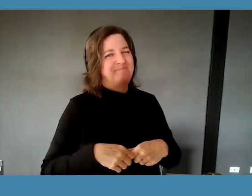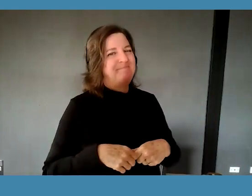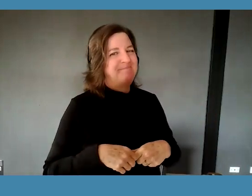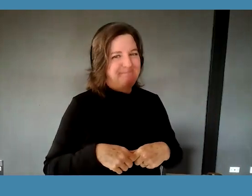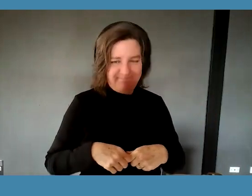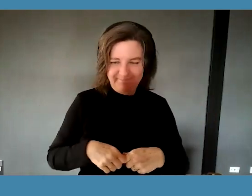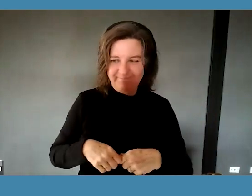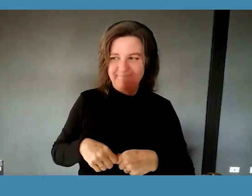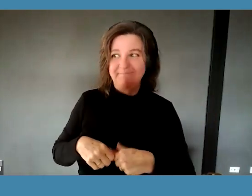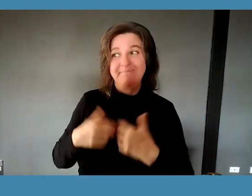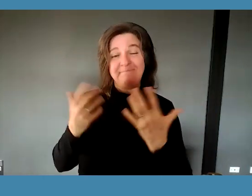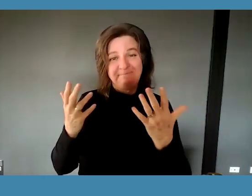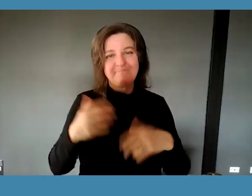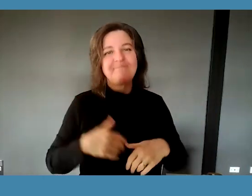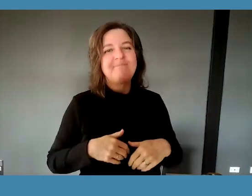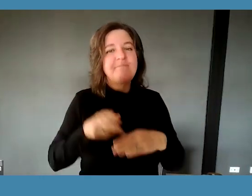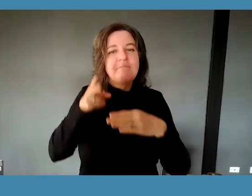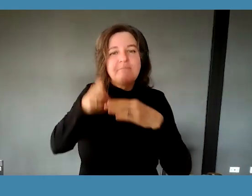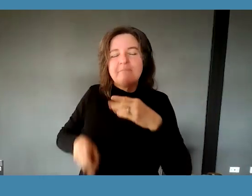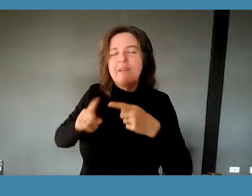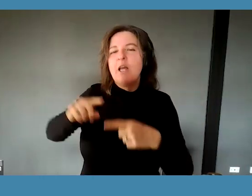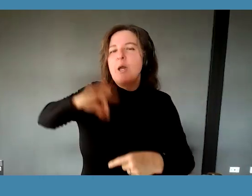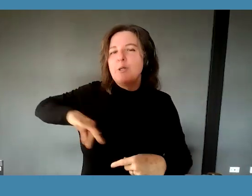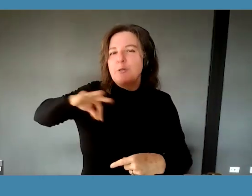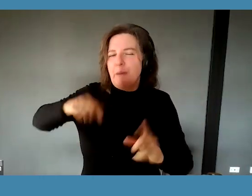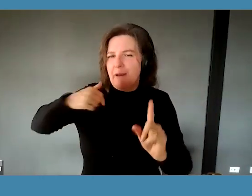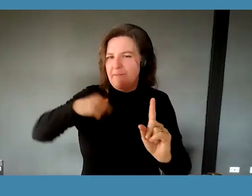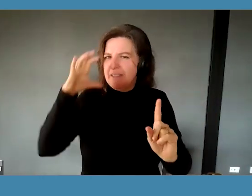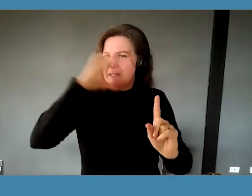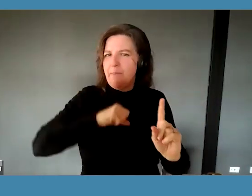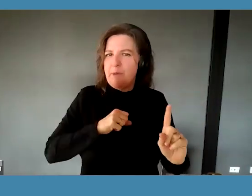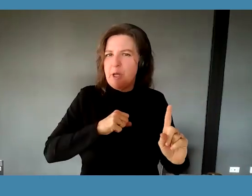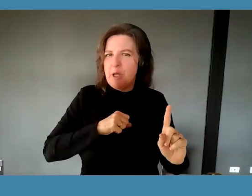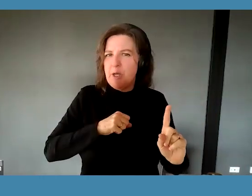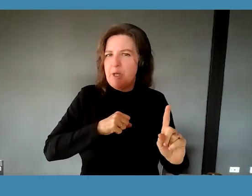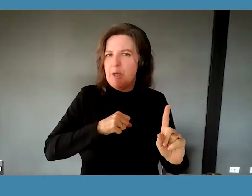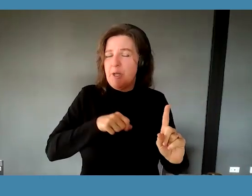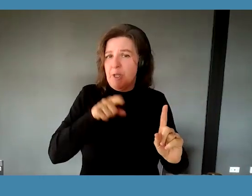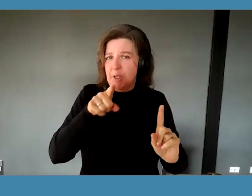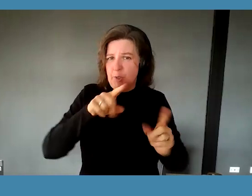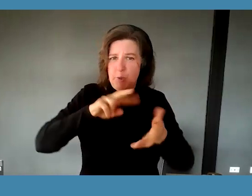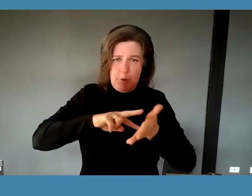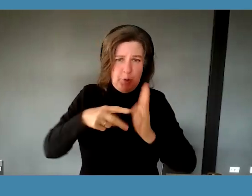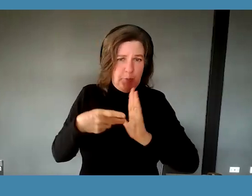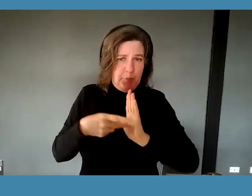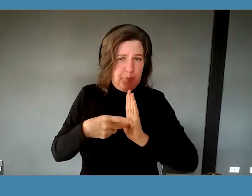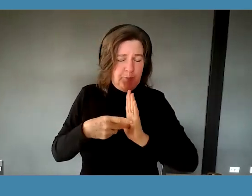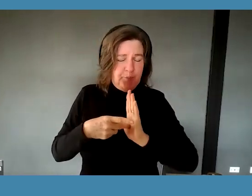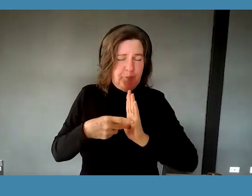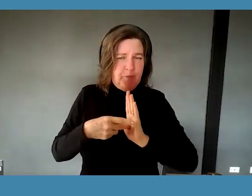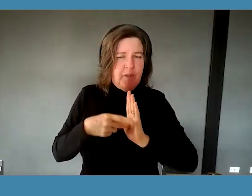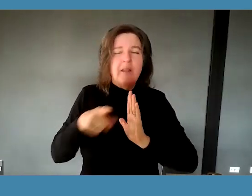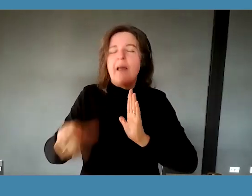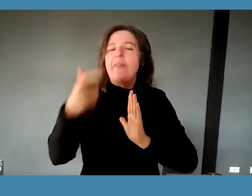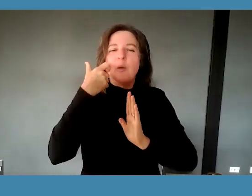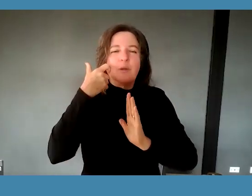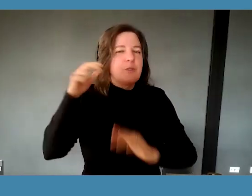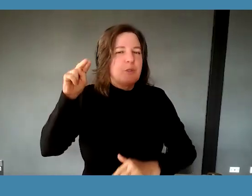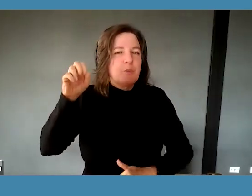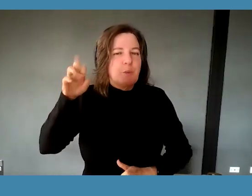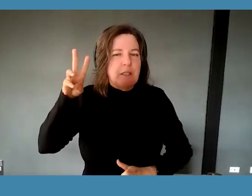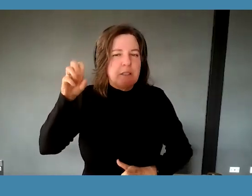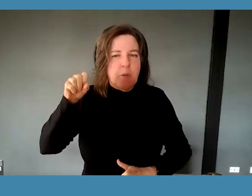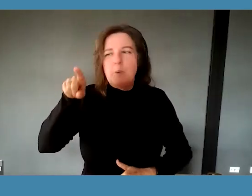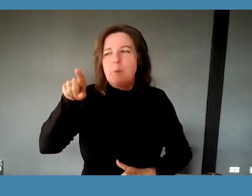So cuts to benefits, I'm assuming, we are meaning there was some recent news that there